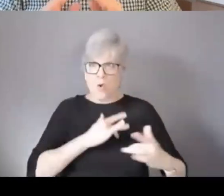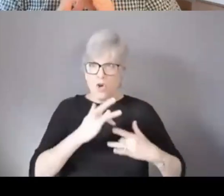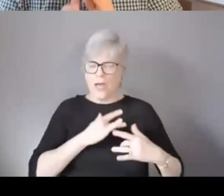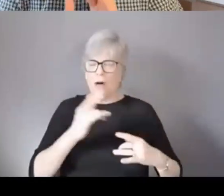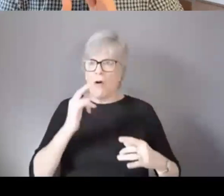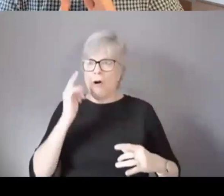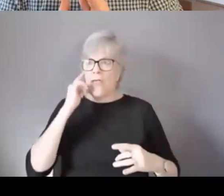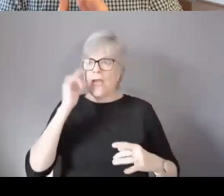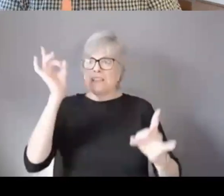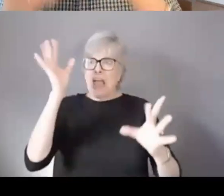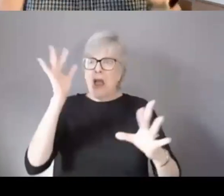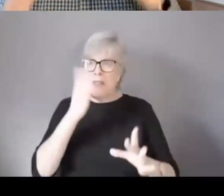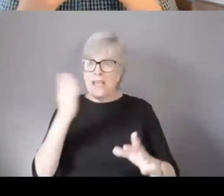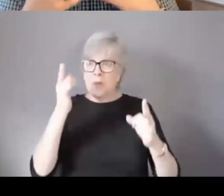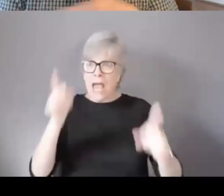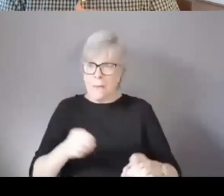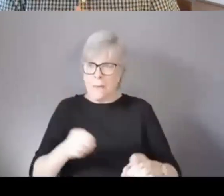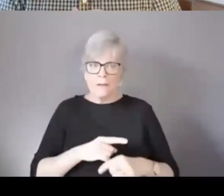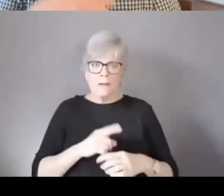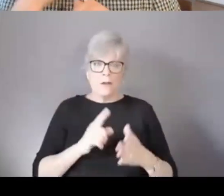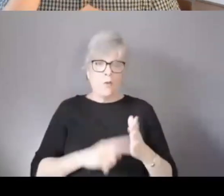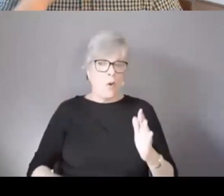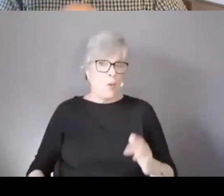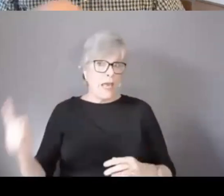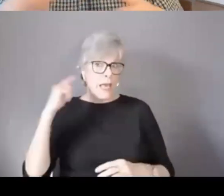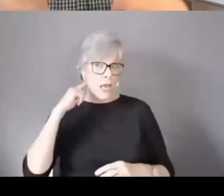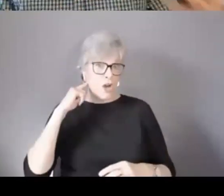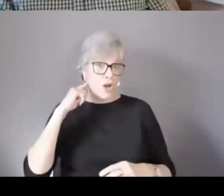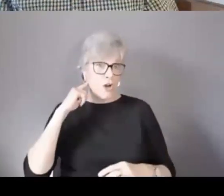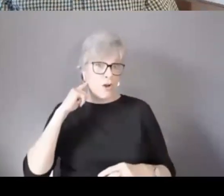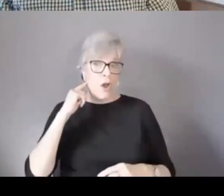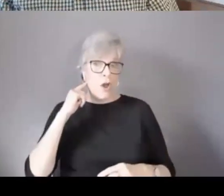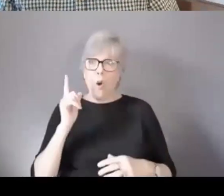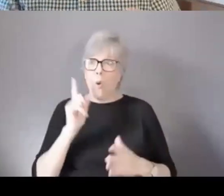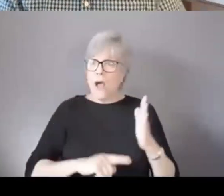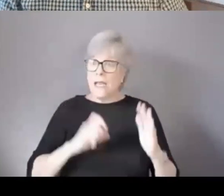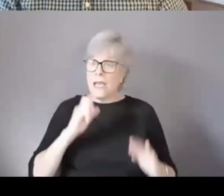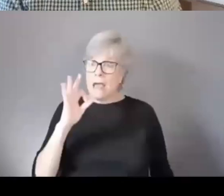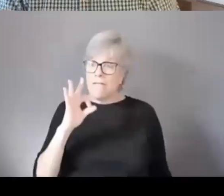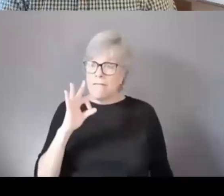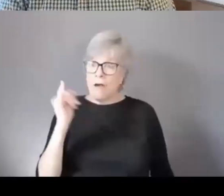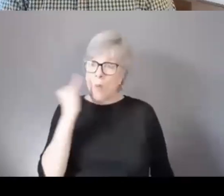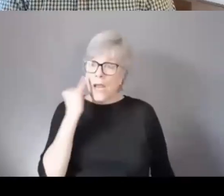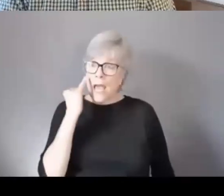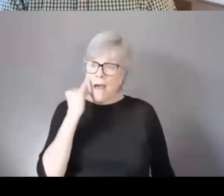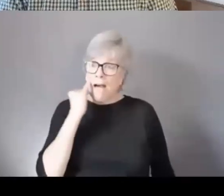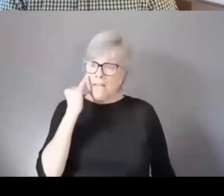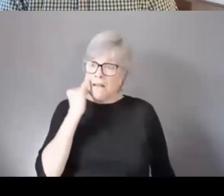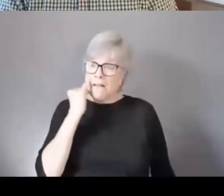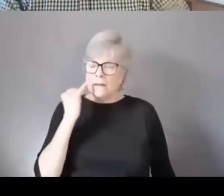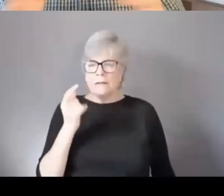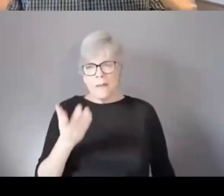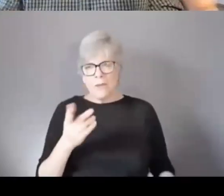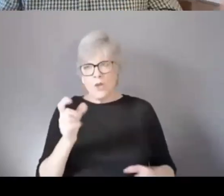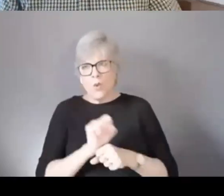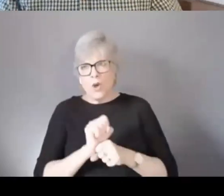thinking. What we hear from other people is we hear, but what if? Right? You probably work with lots of young people and